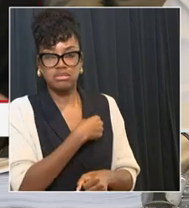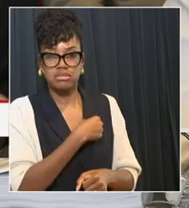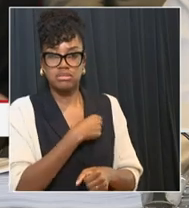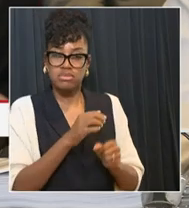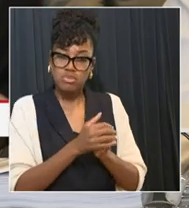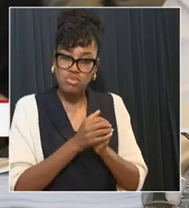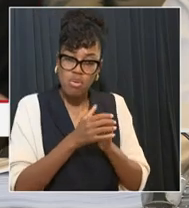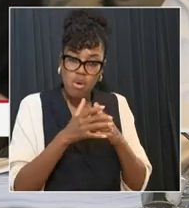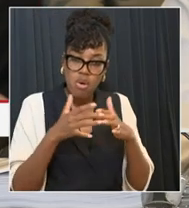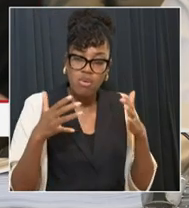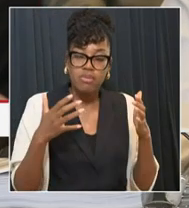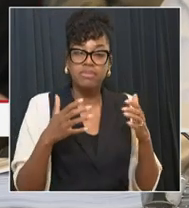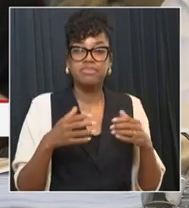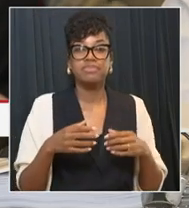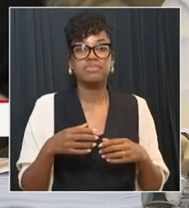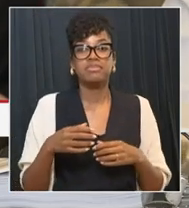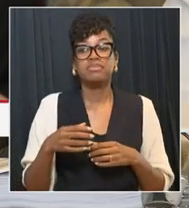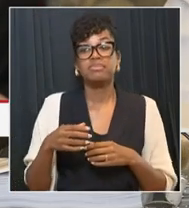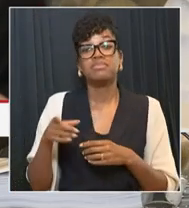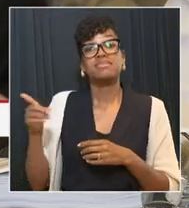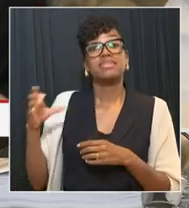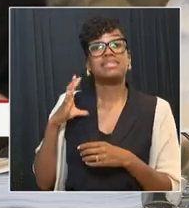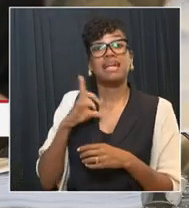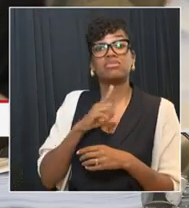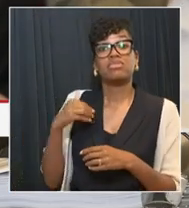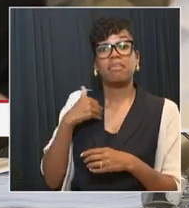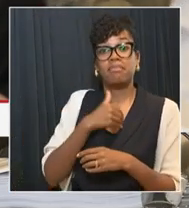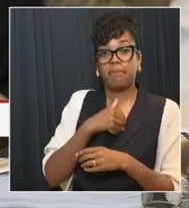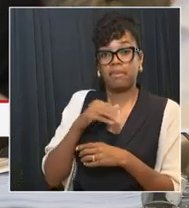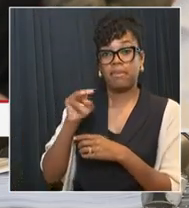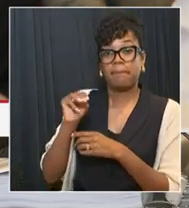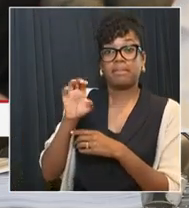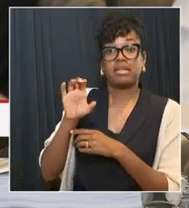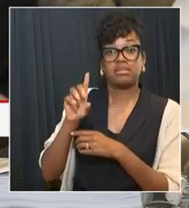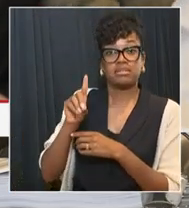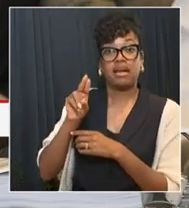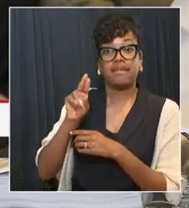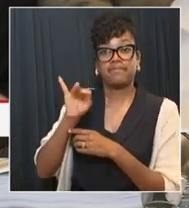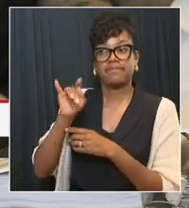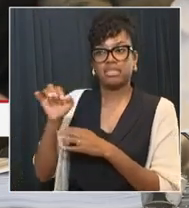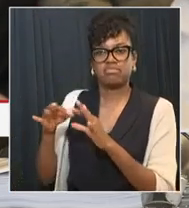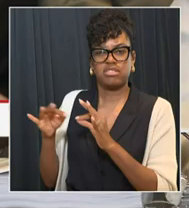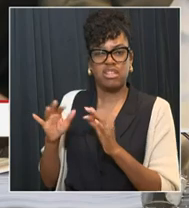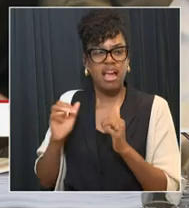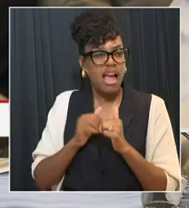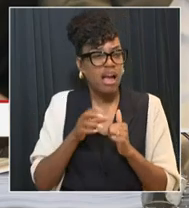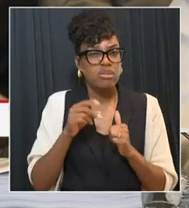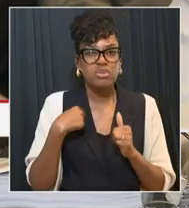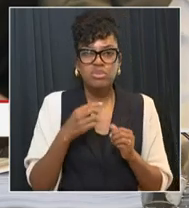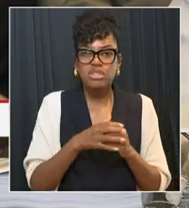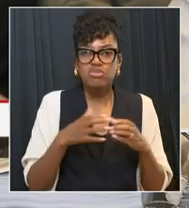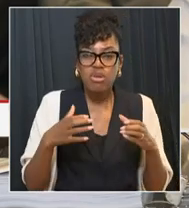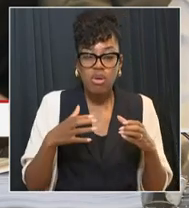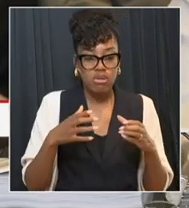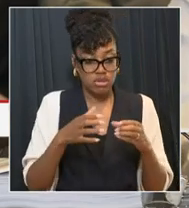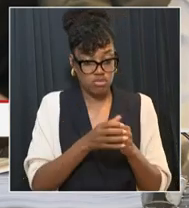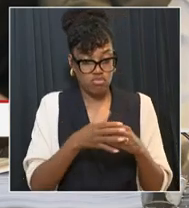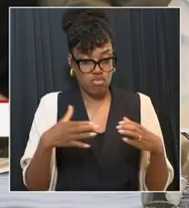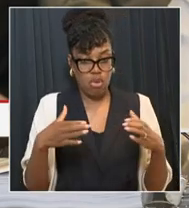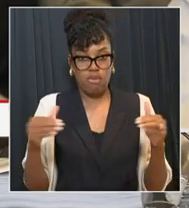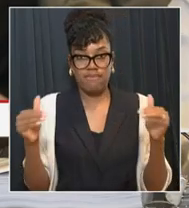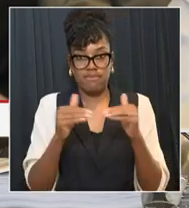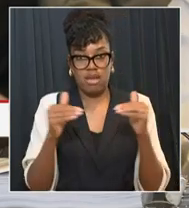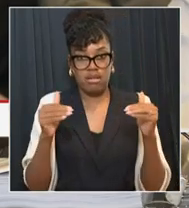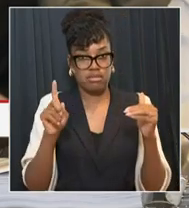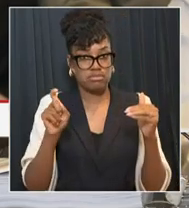grow? And how do we grow fairly? I always say to my staff, our job is to